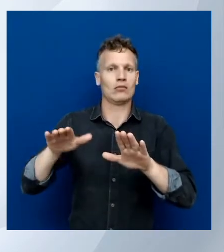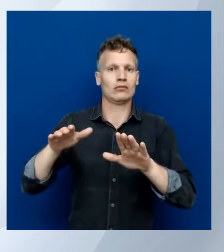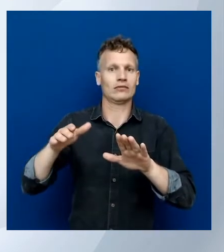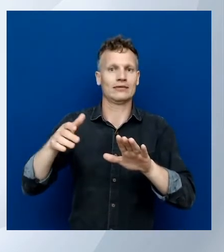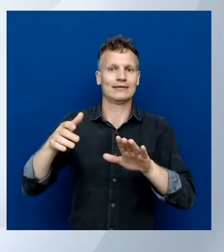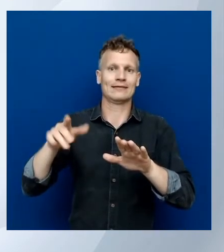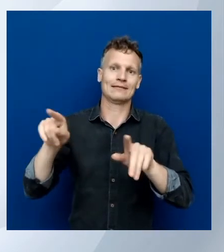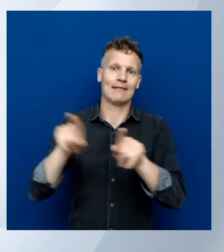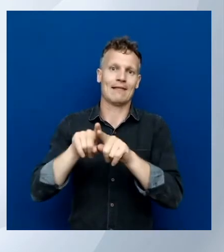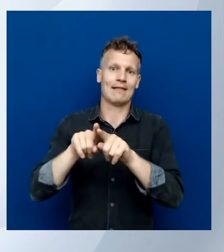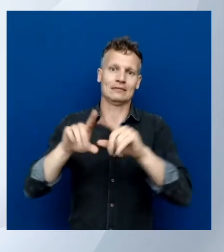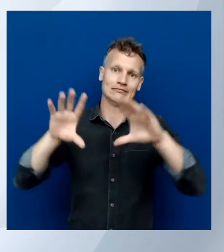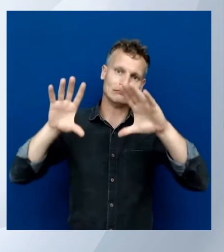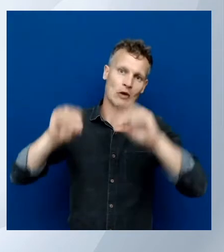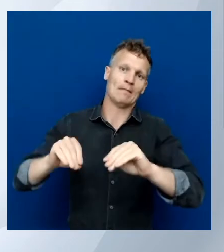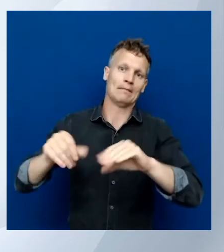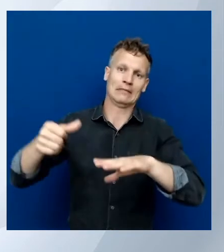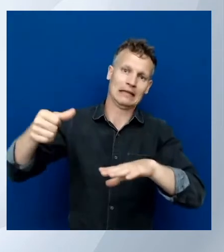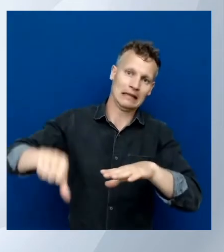Let's make it.